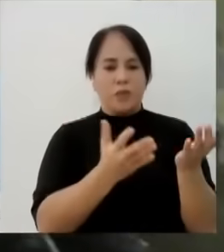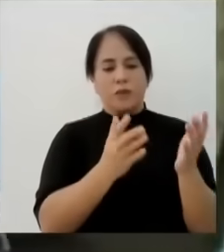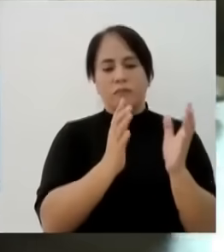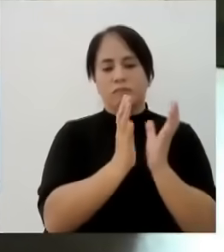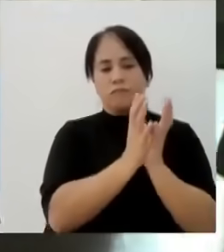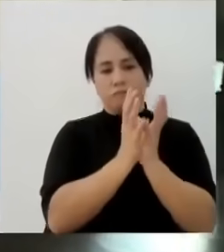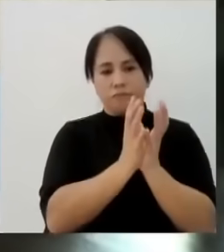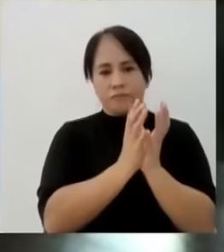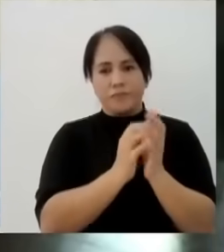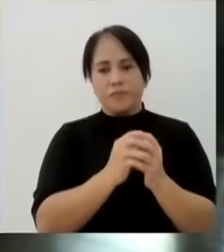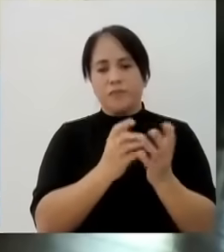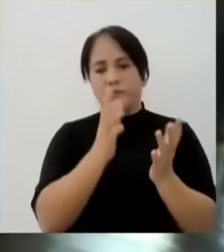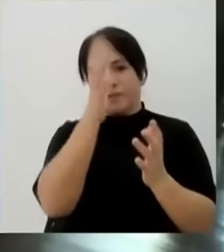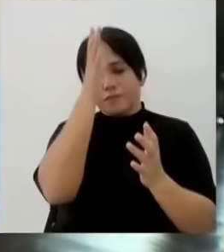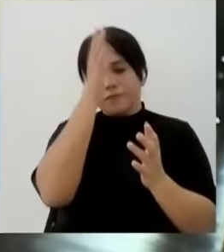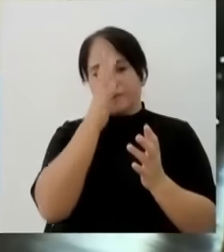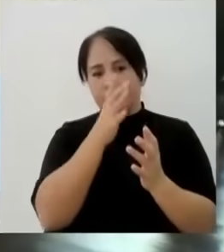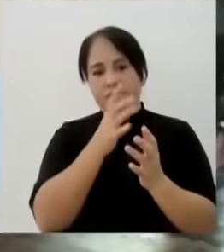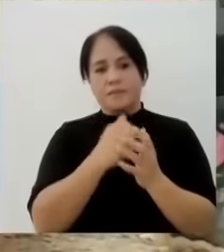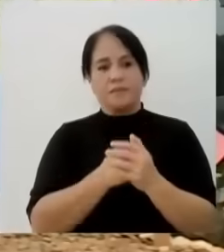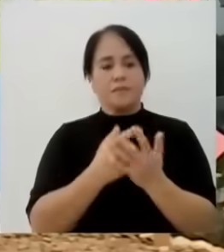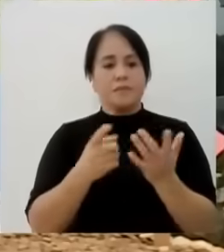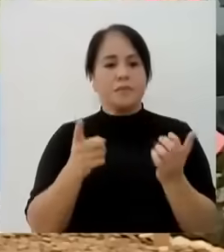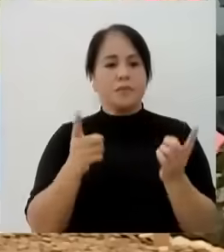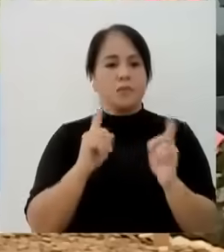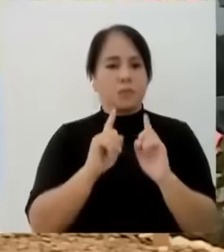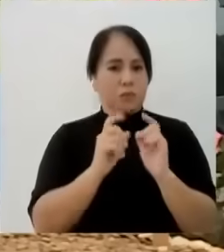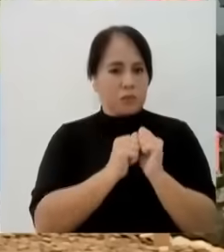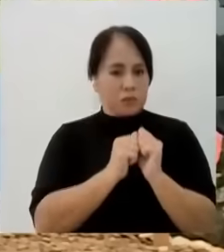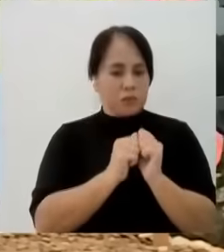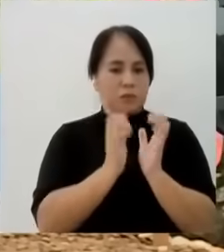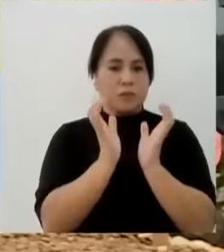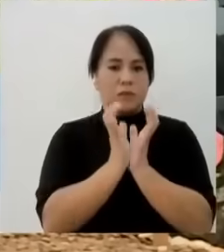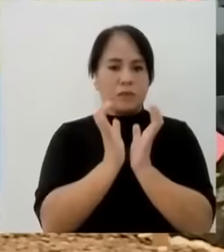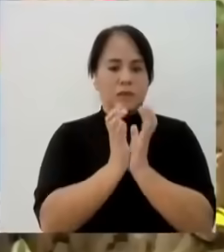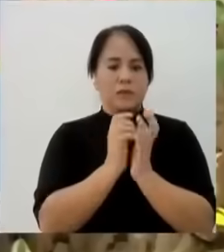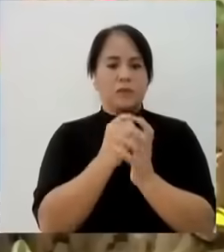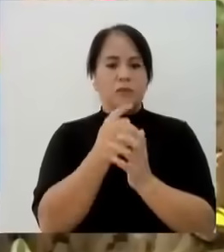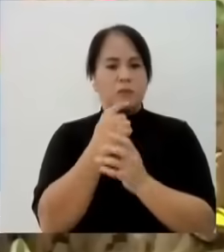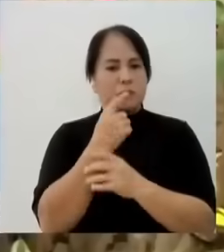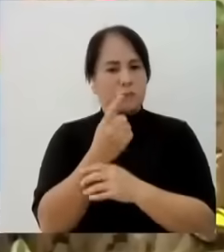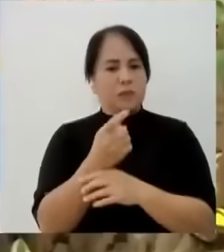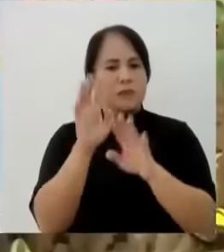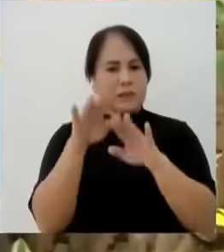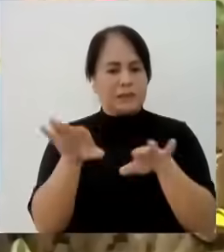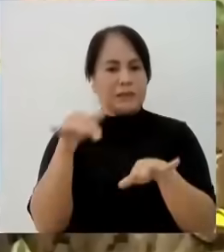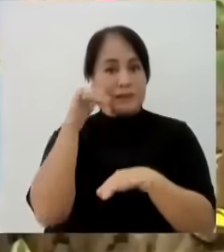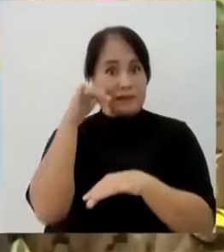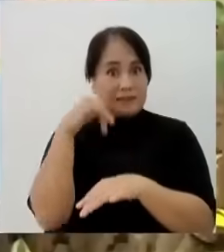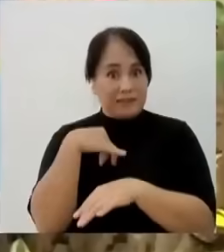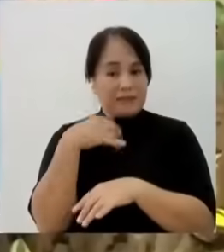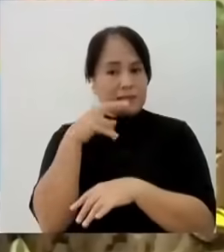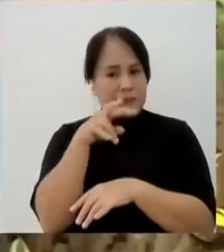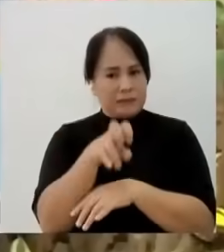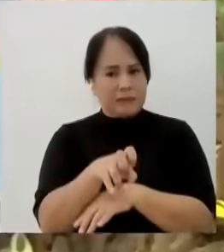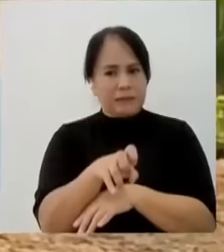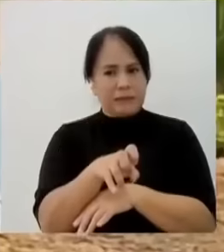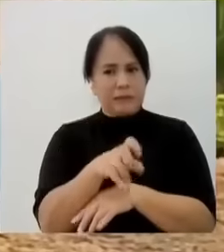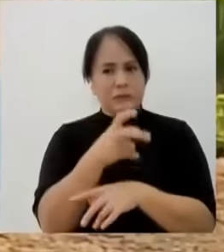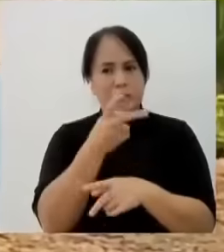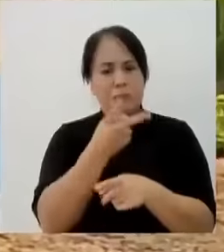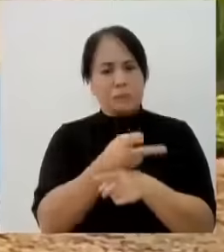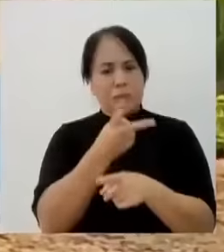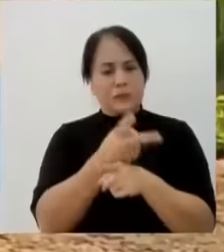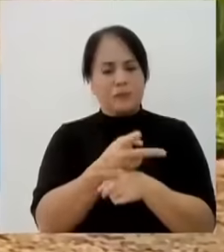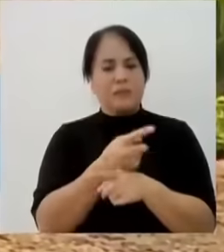to their parents. Mm. But when we spoke to the DSWD and we saw the children yesterday under their care, they